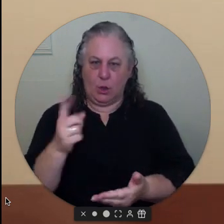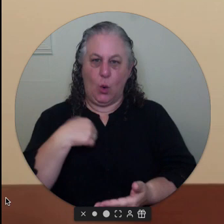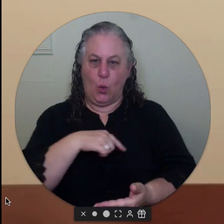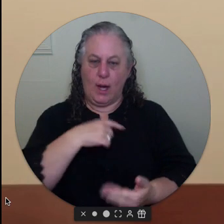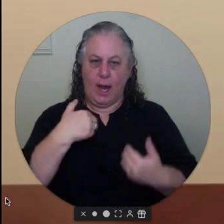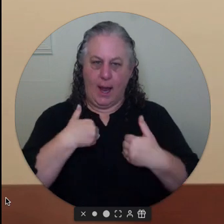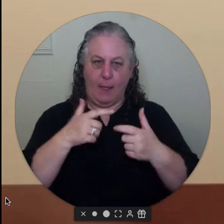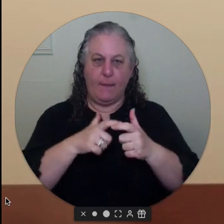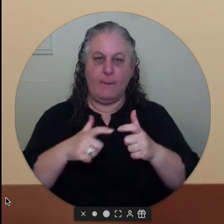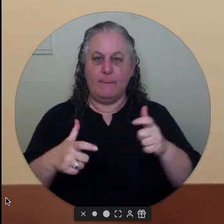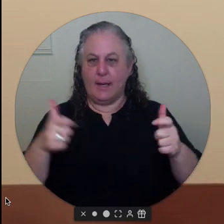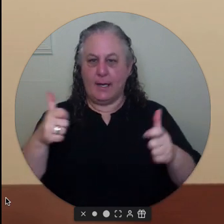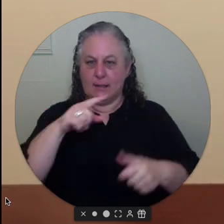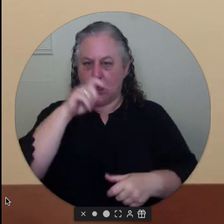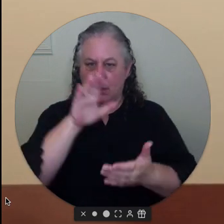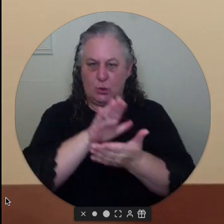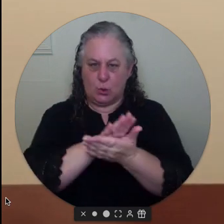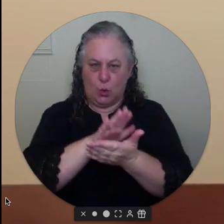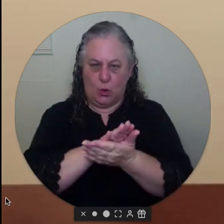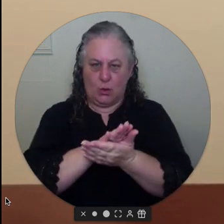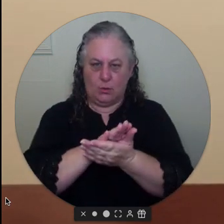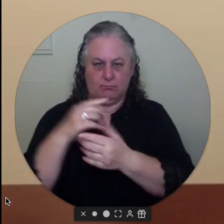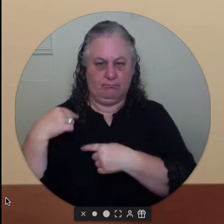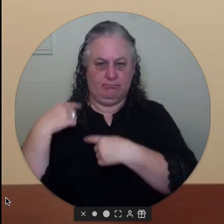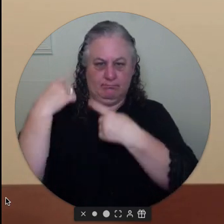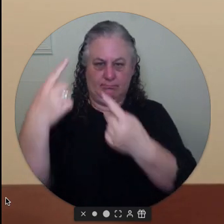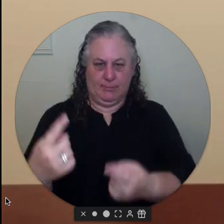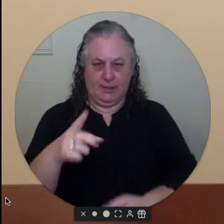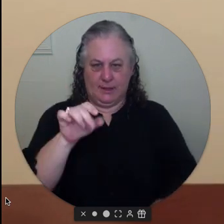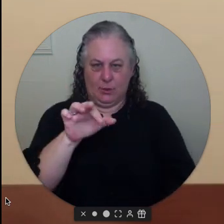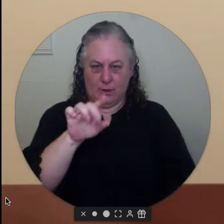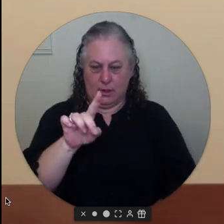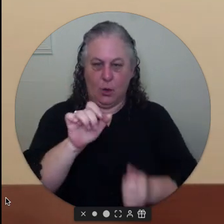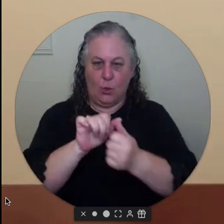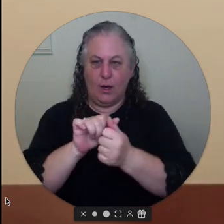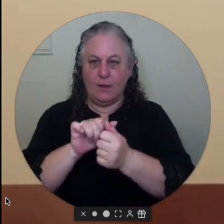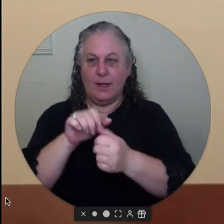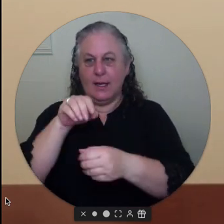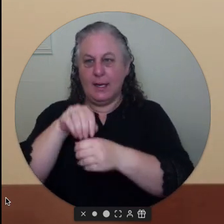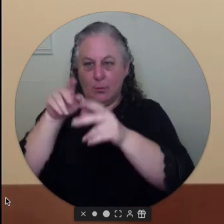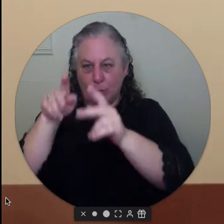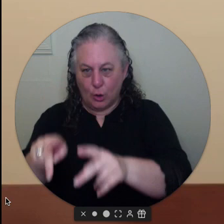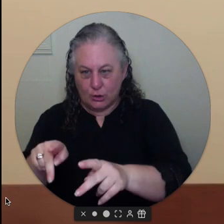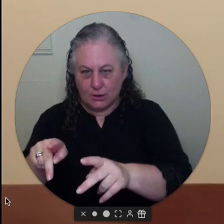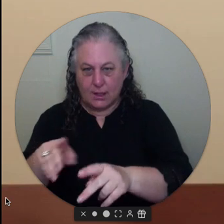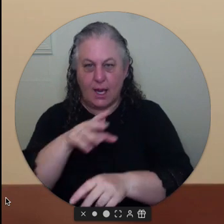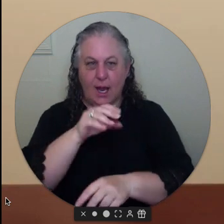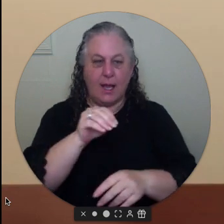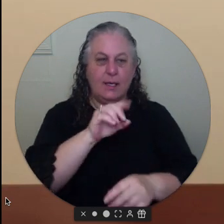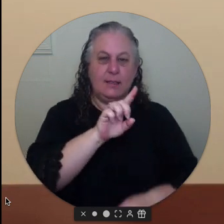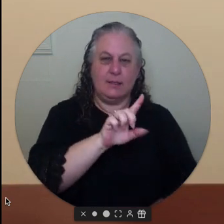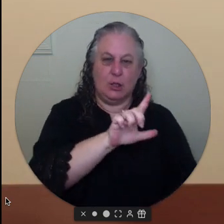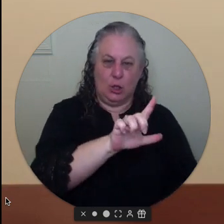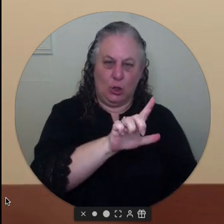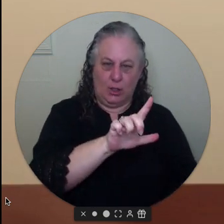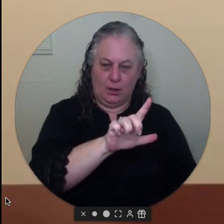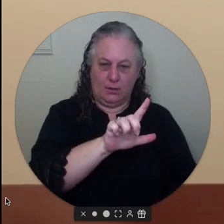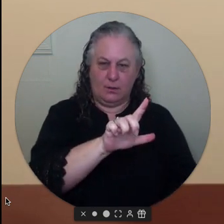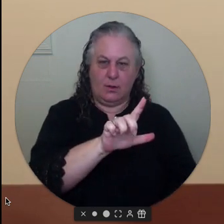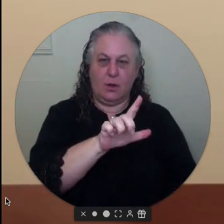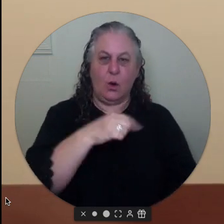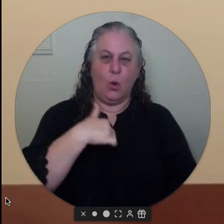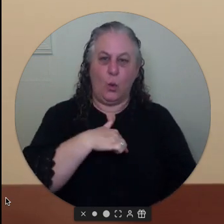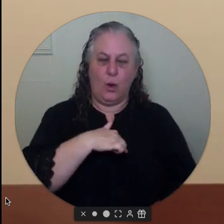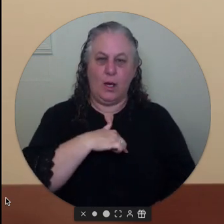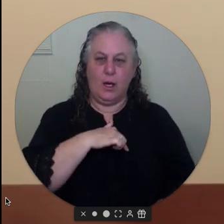biggest summer schools in the history of Downey Unified. Between our in-person models and our distance learning models, we were